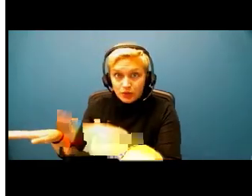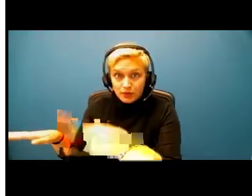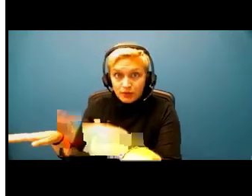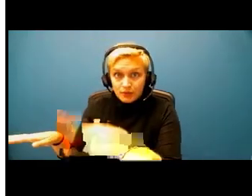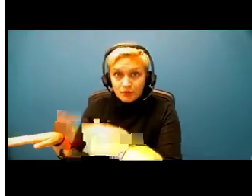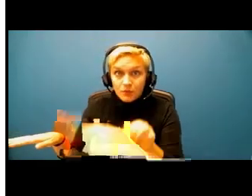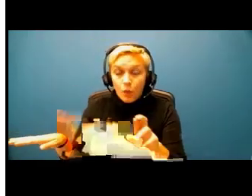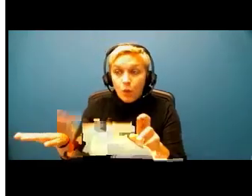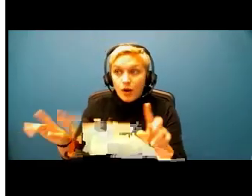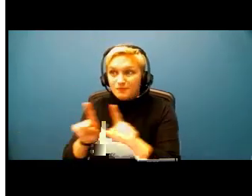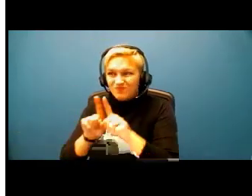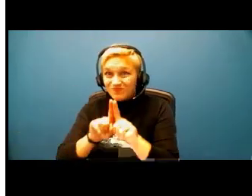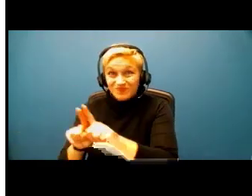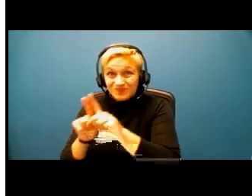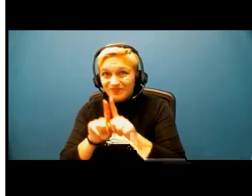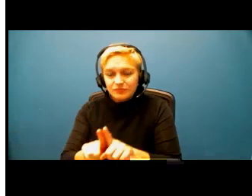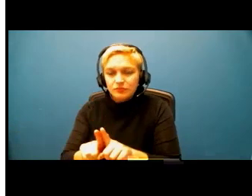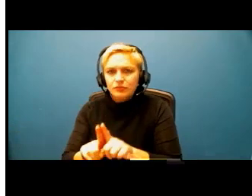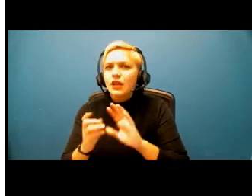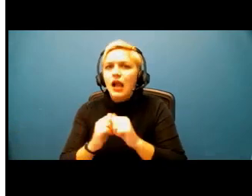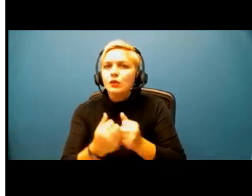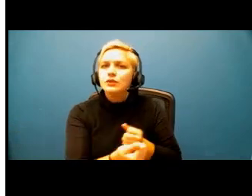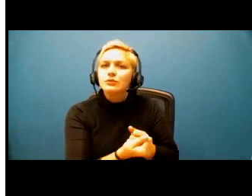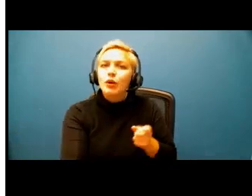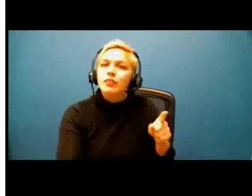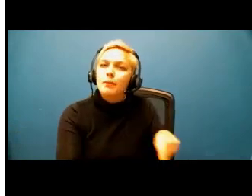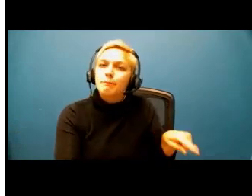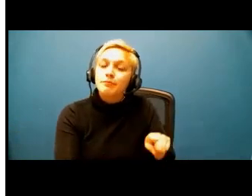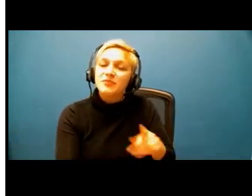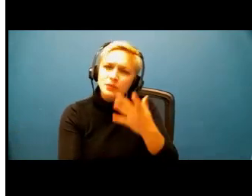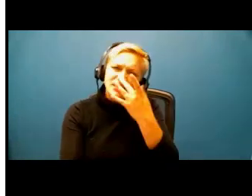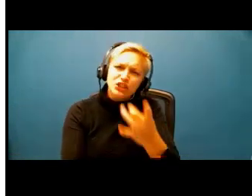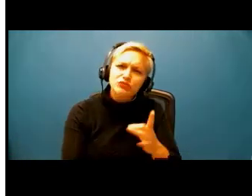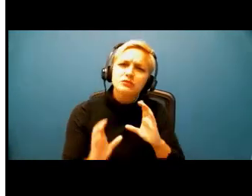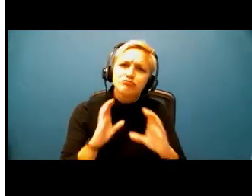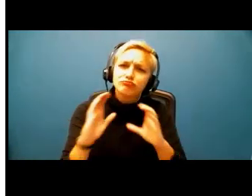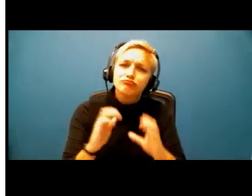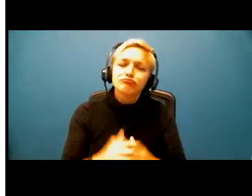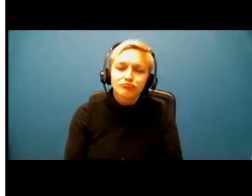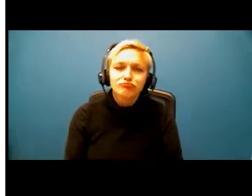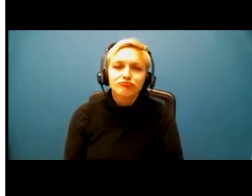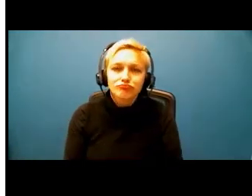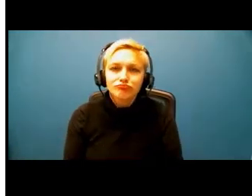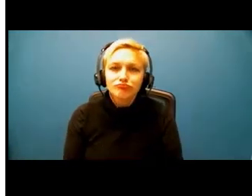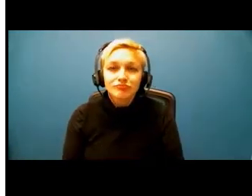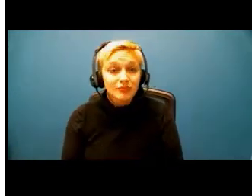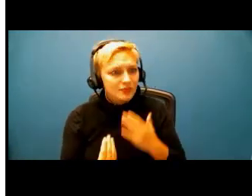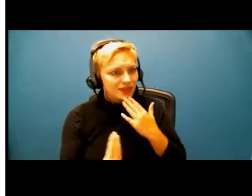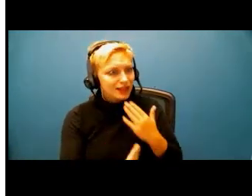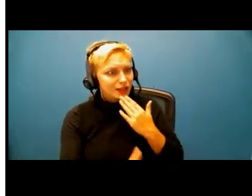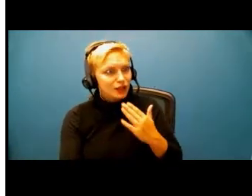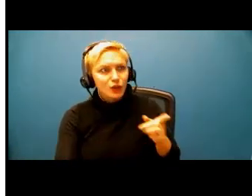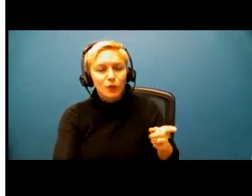day. I thought that was a really cool conversation that came out of our group. Thank you.